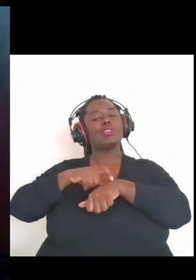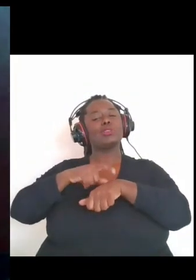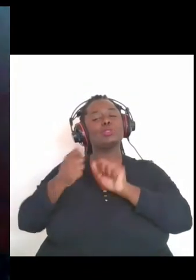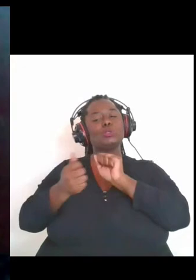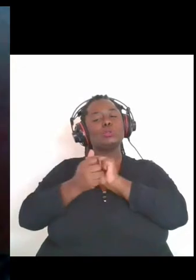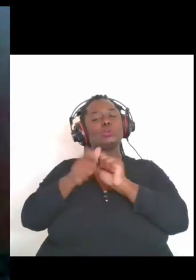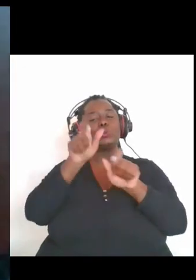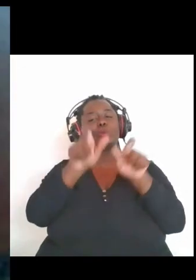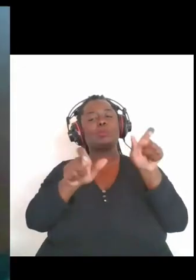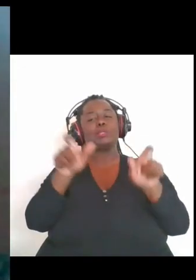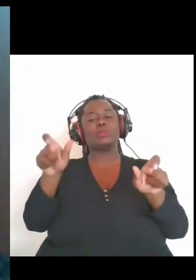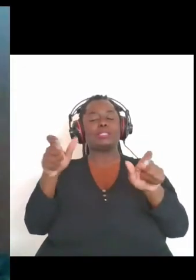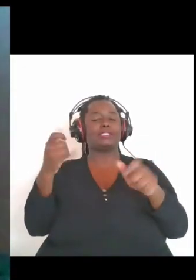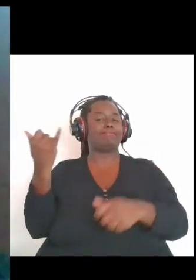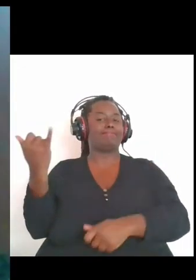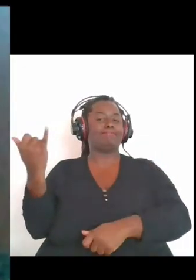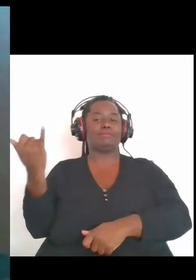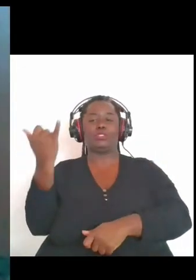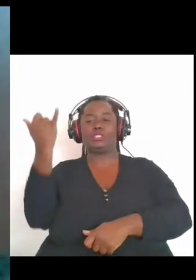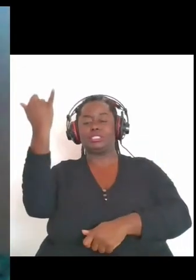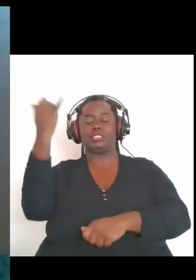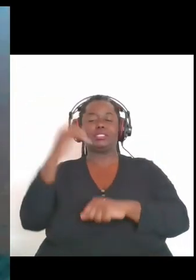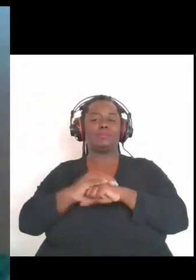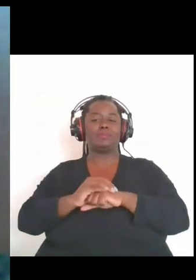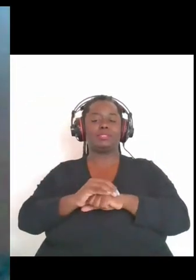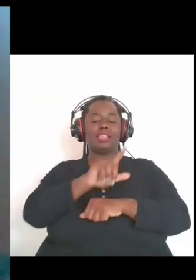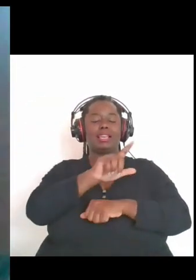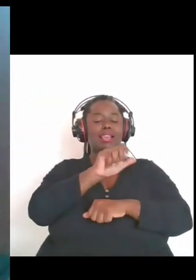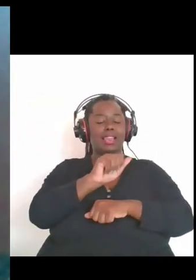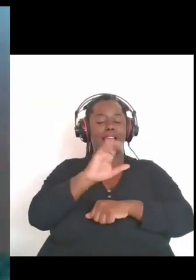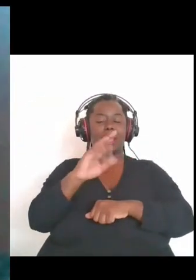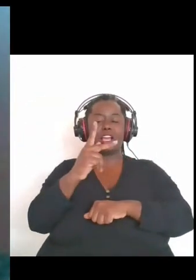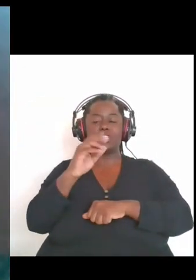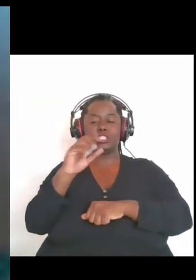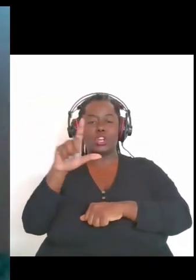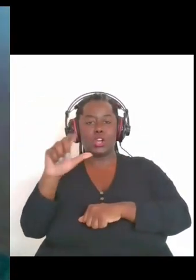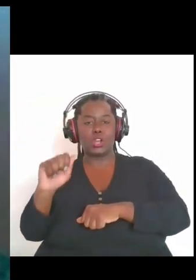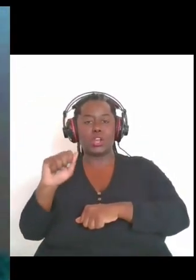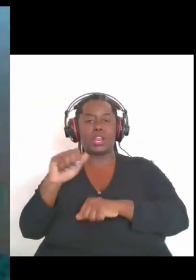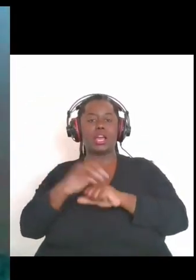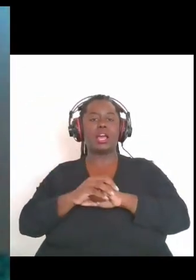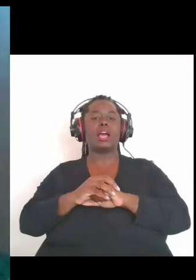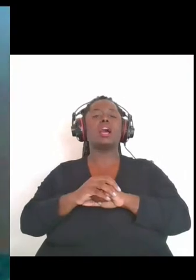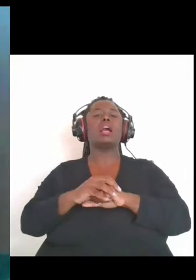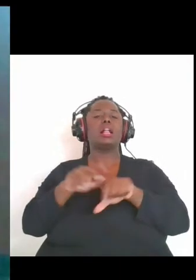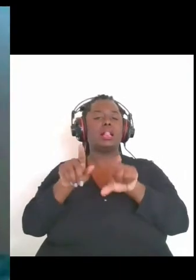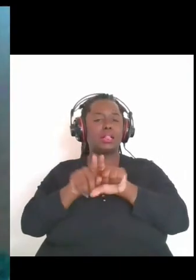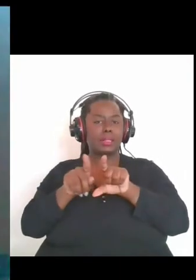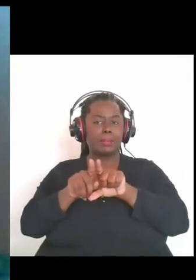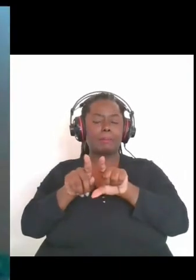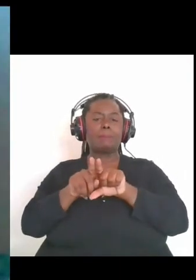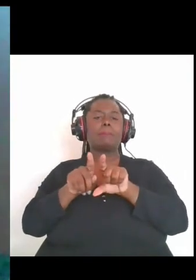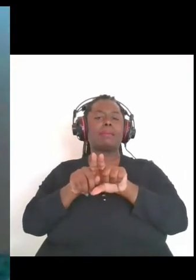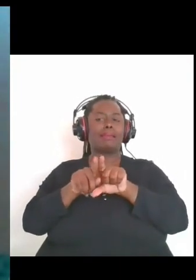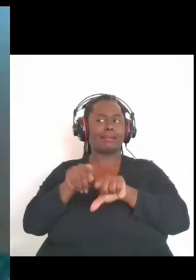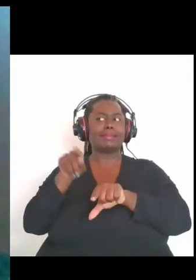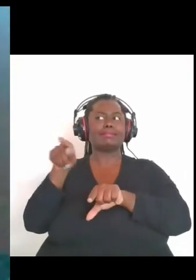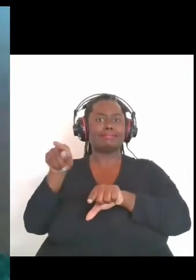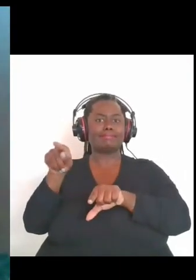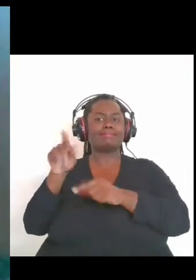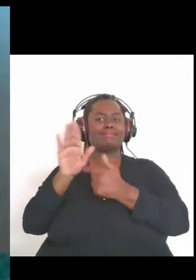to share this with important people such as